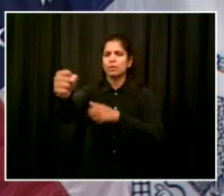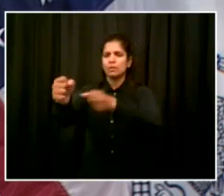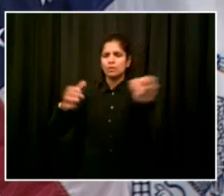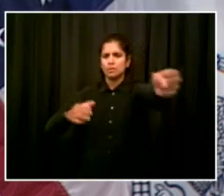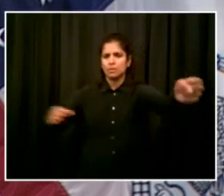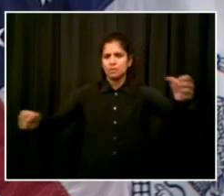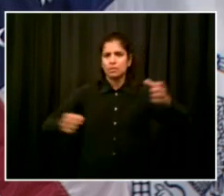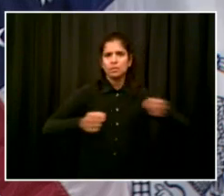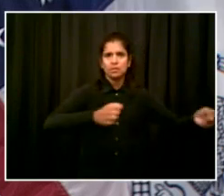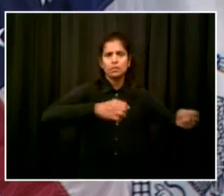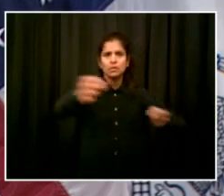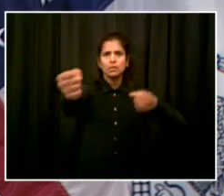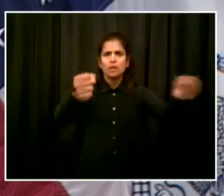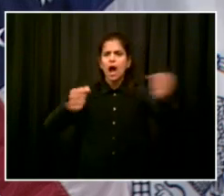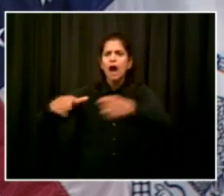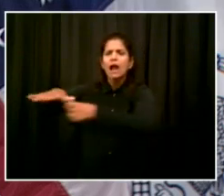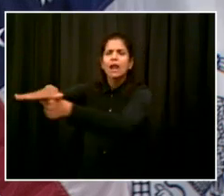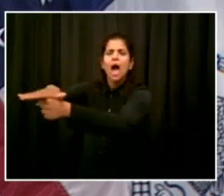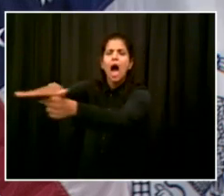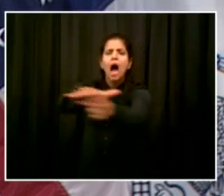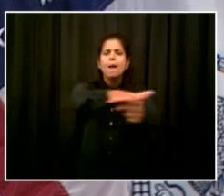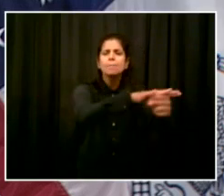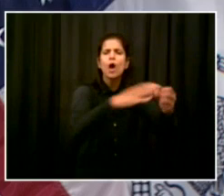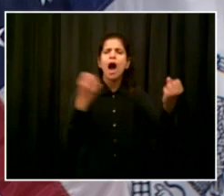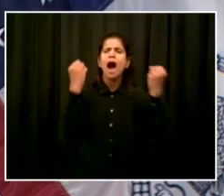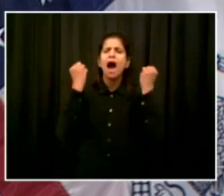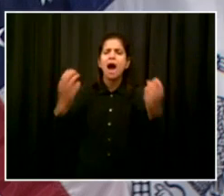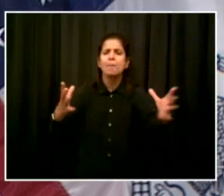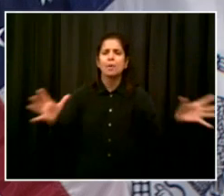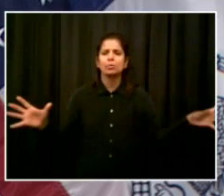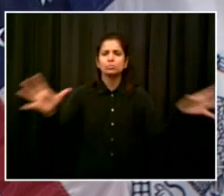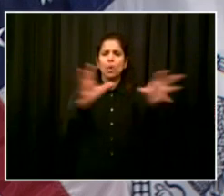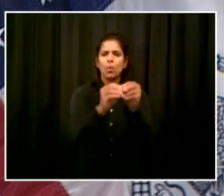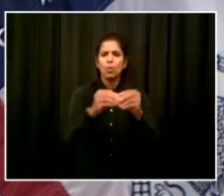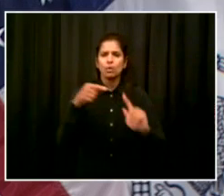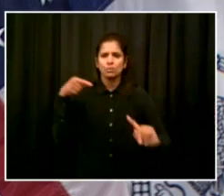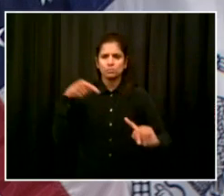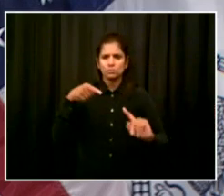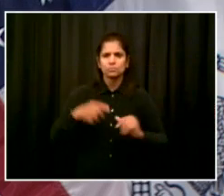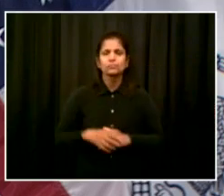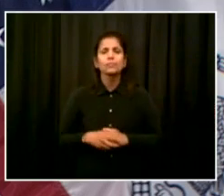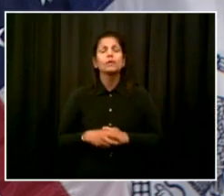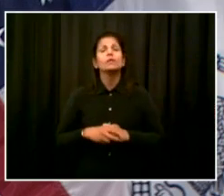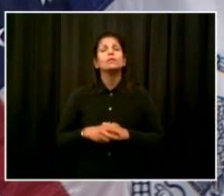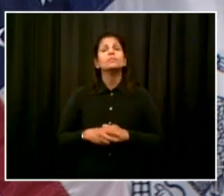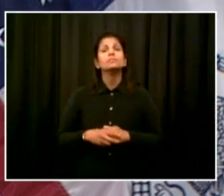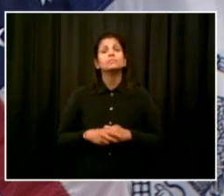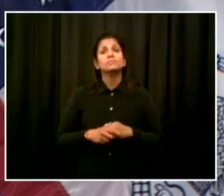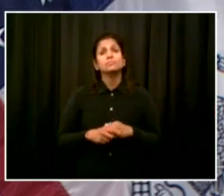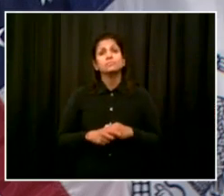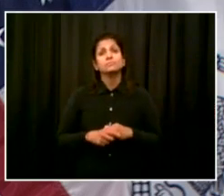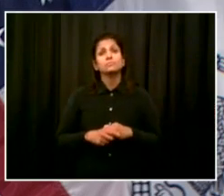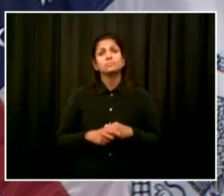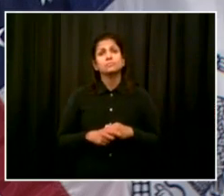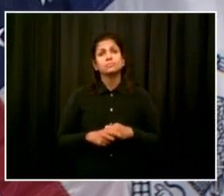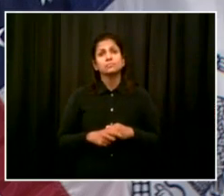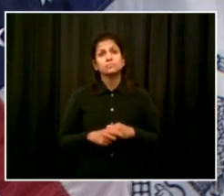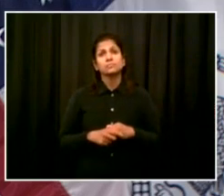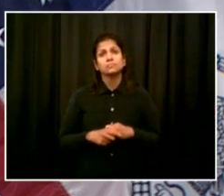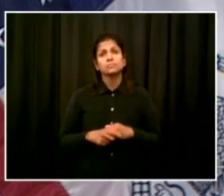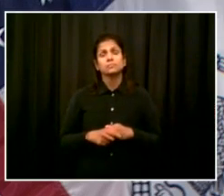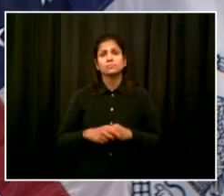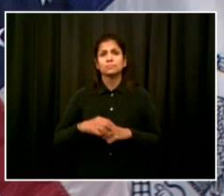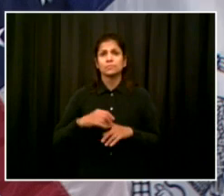the question, Julia. I'll start, and the commissioner will obviously be able to give you much more, but I think the point is, again, so the time I have spent